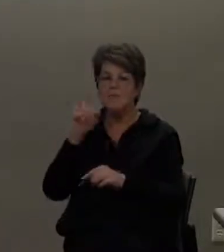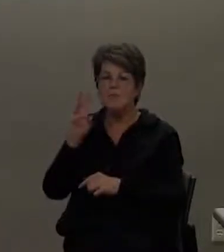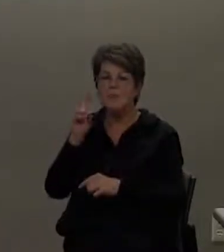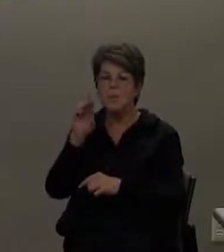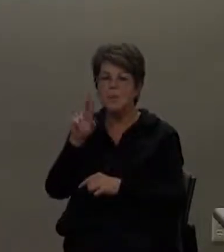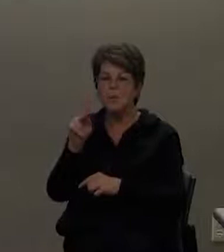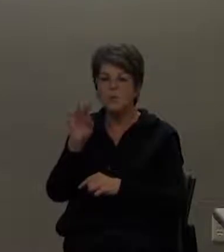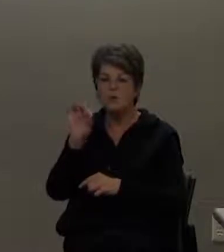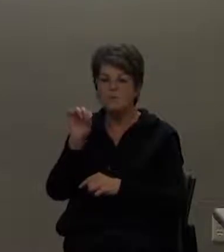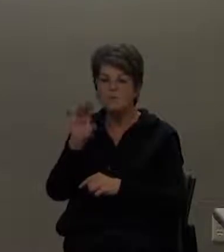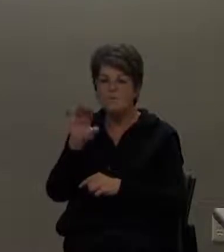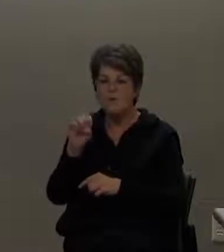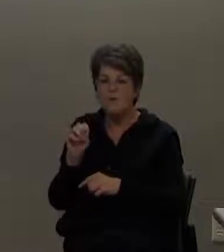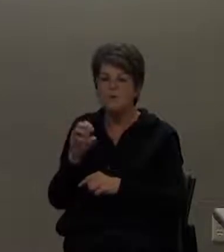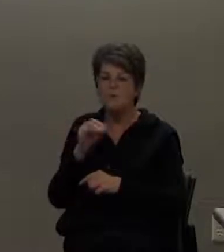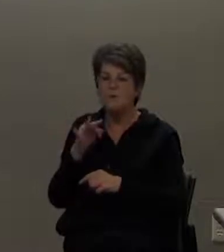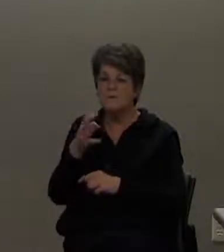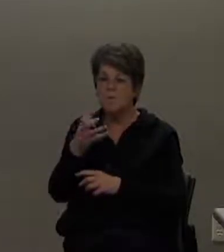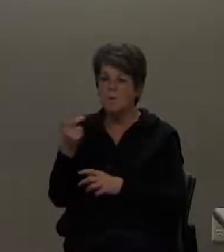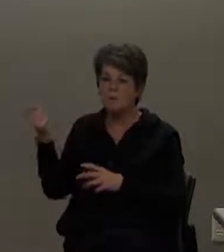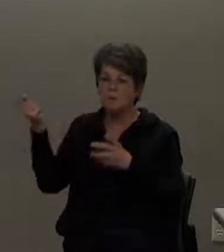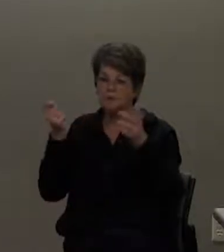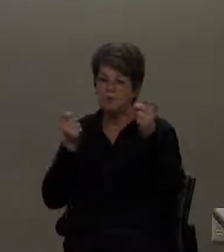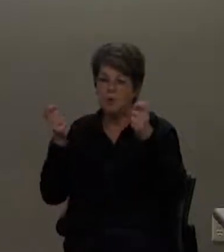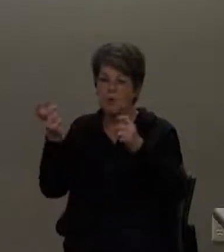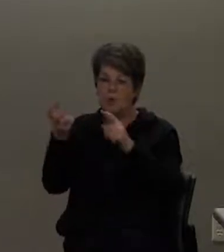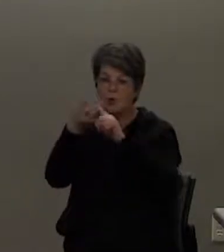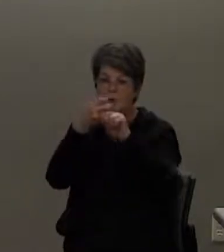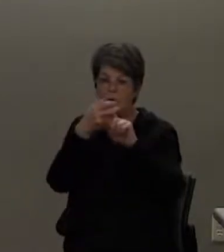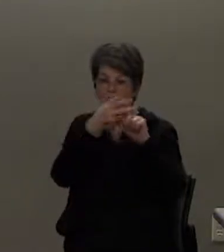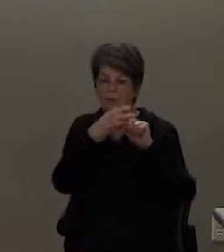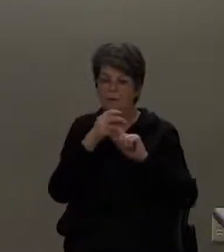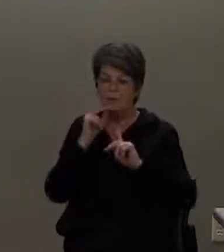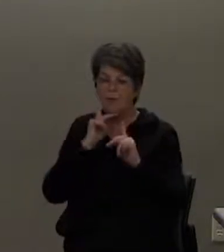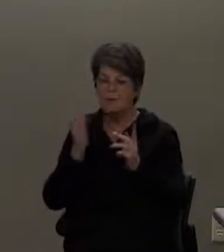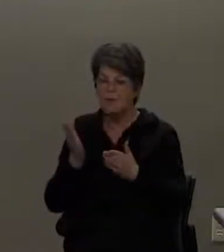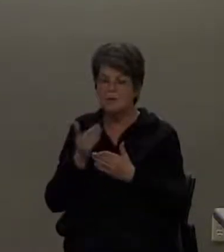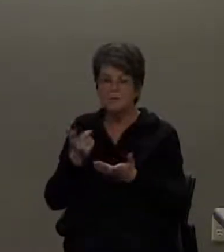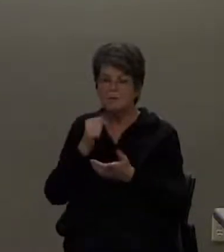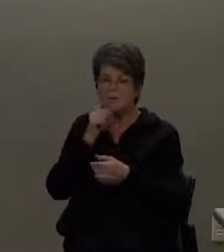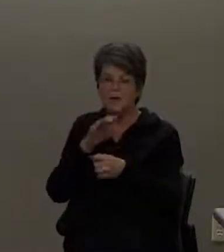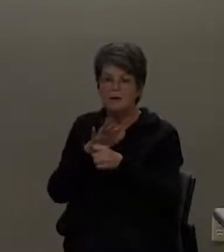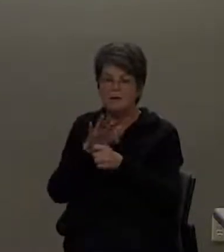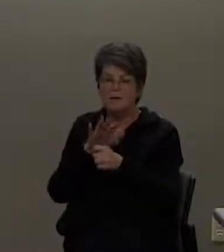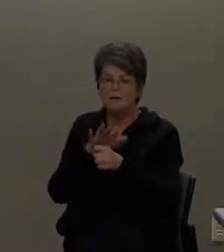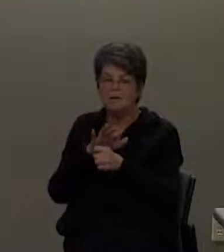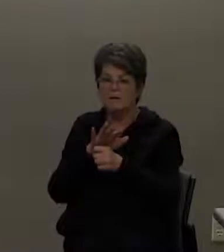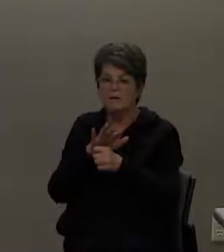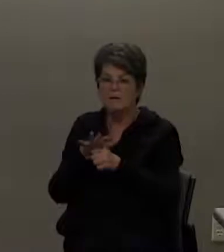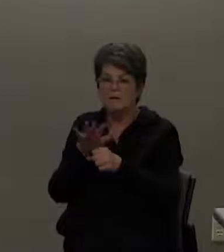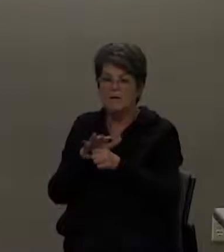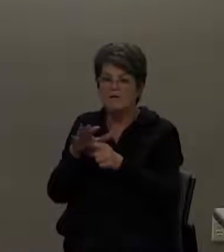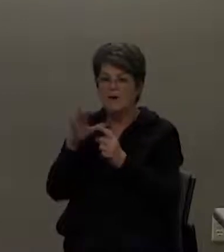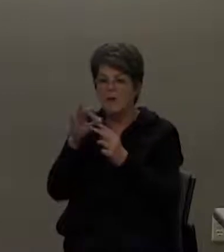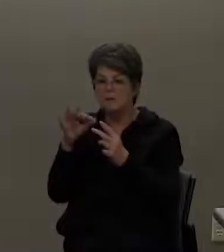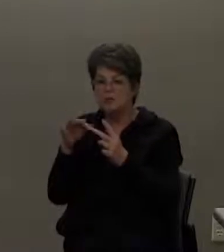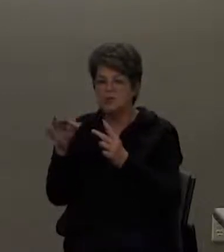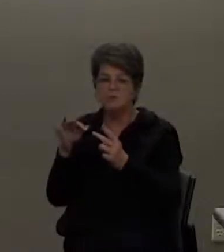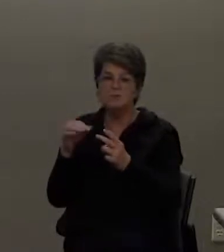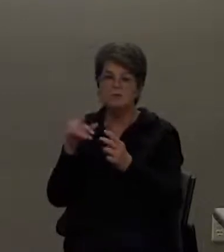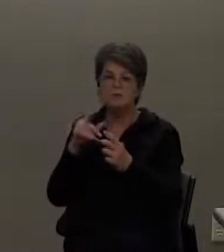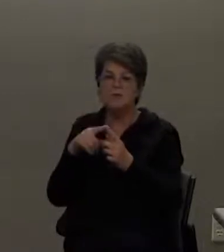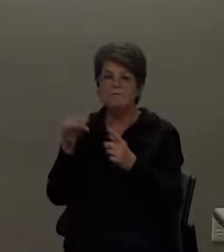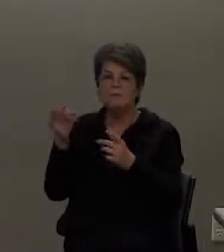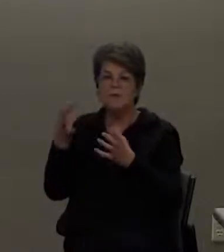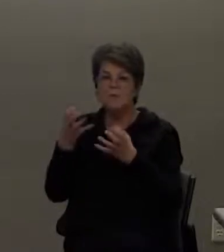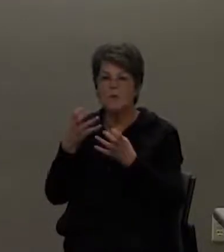millennial generation, that if you want to draw them here, at least in the first place, there isn't a lot of option and choice if they want to start with